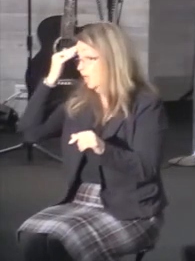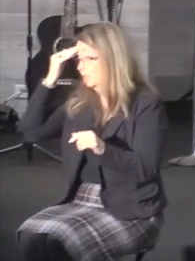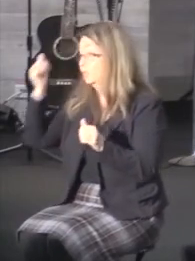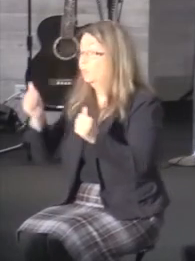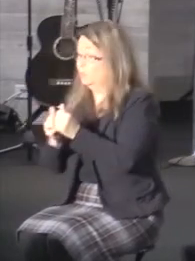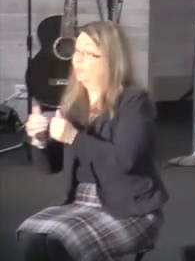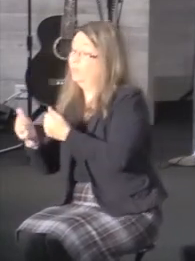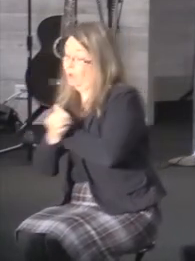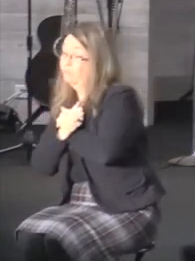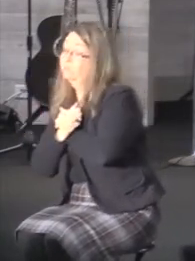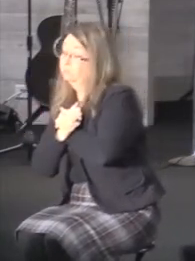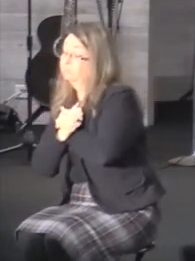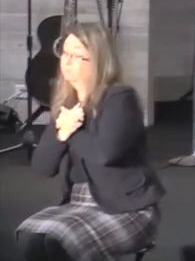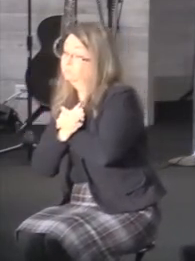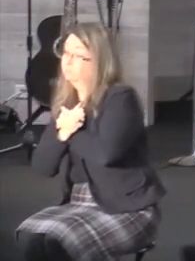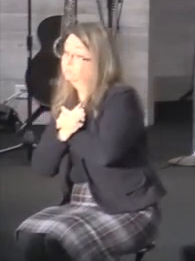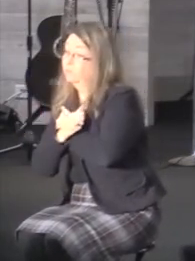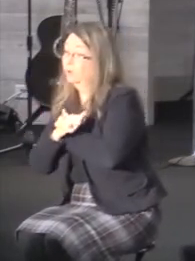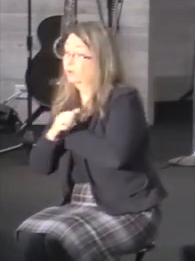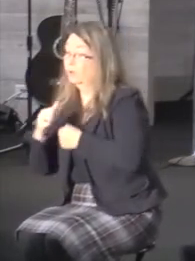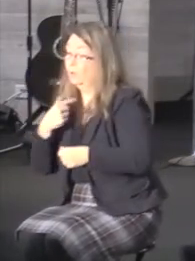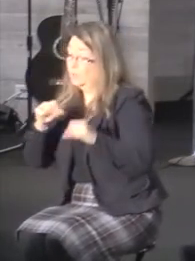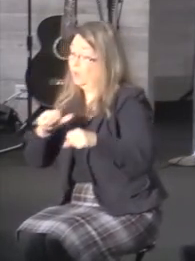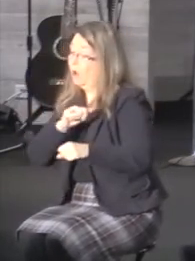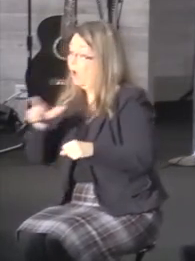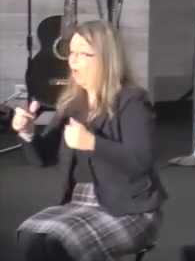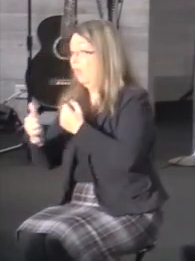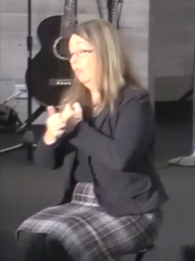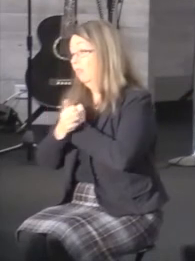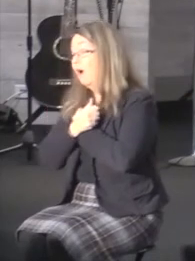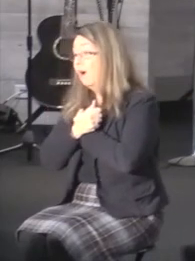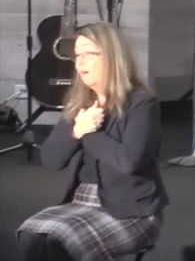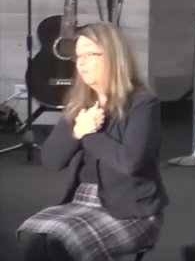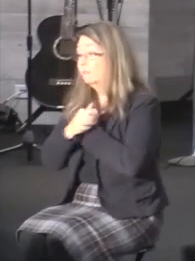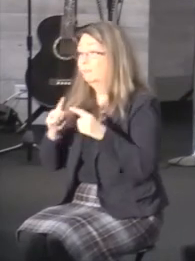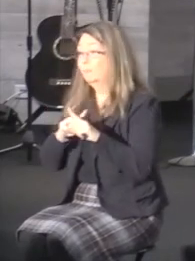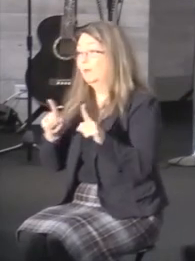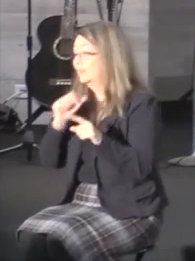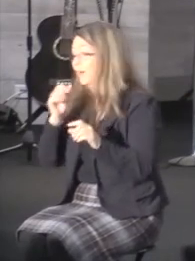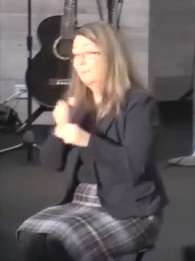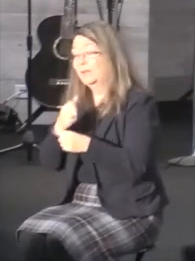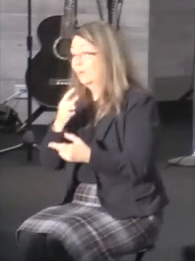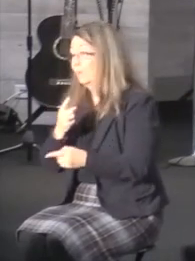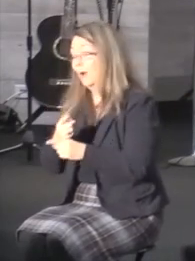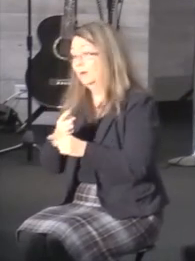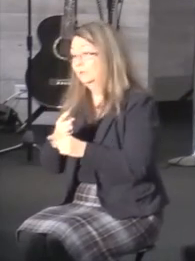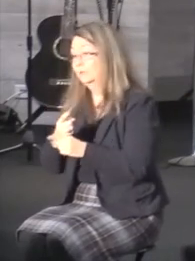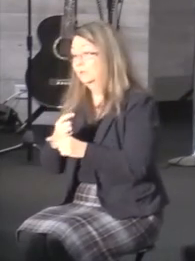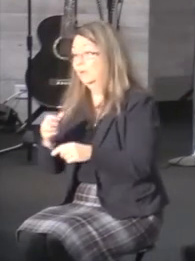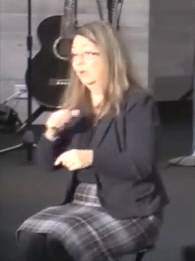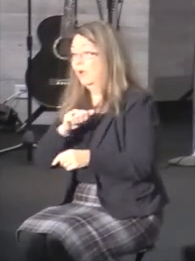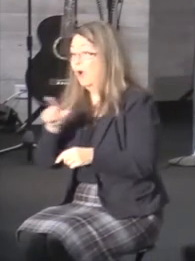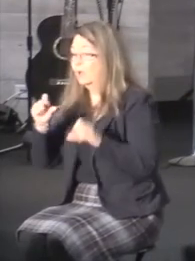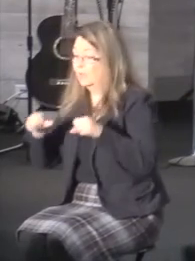love. See, we can all love in different ways. That doesn't make it right. We can all have